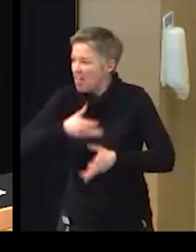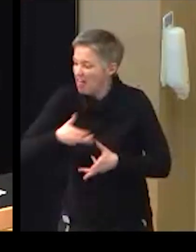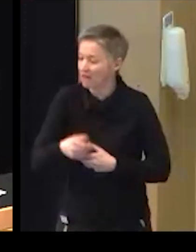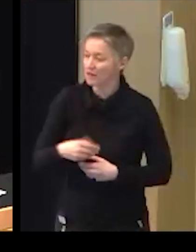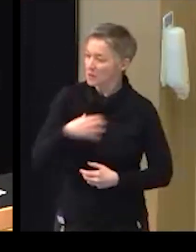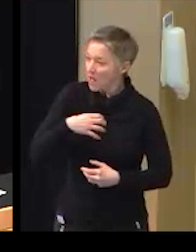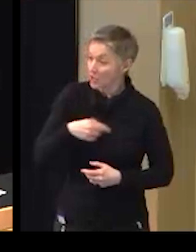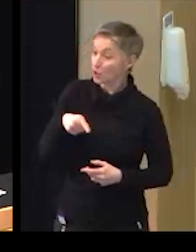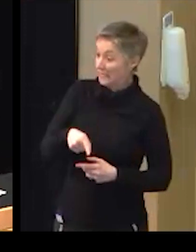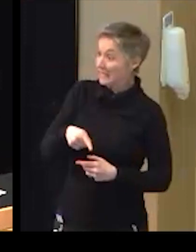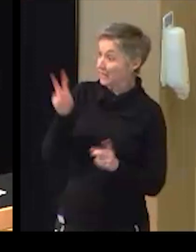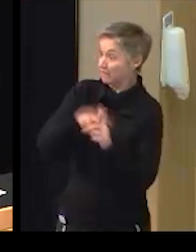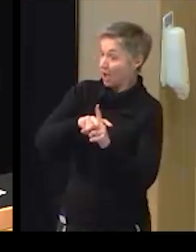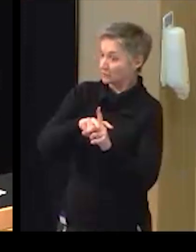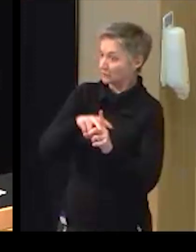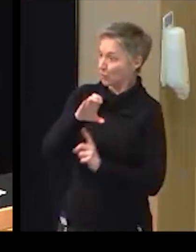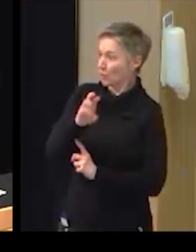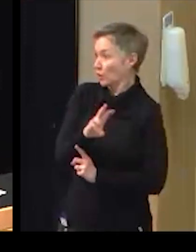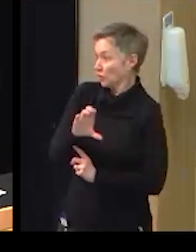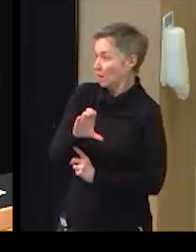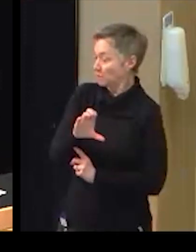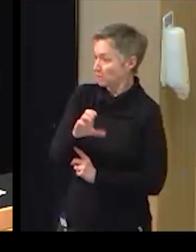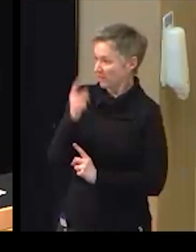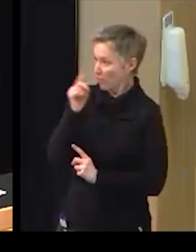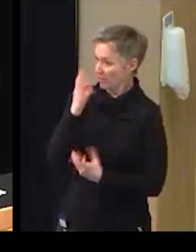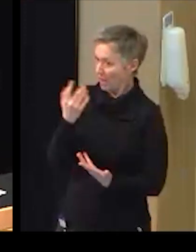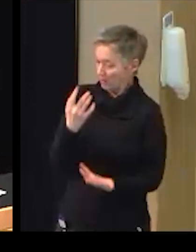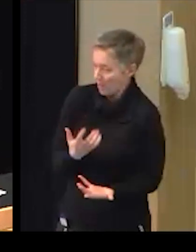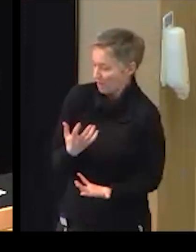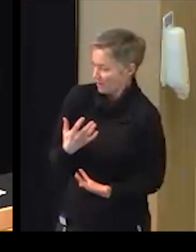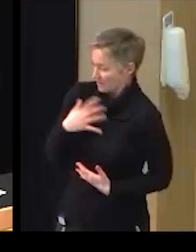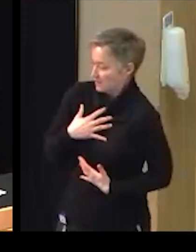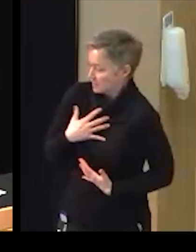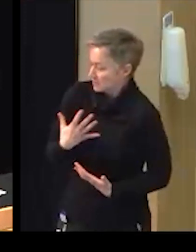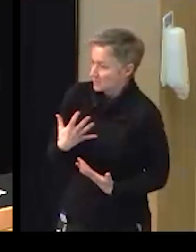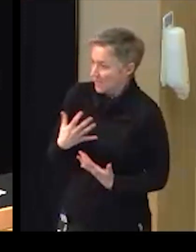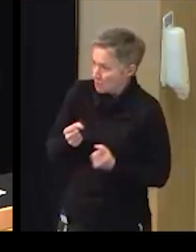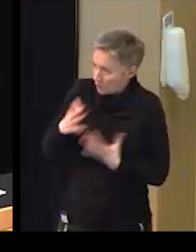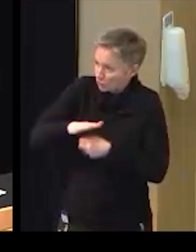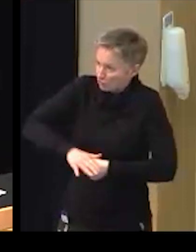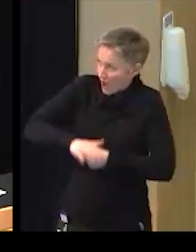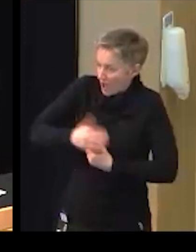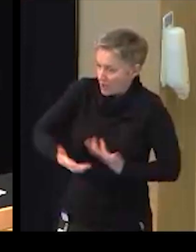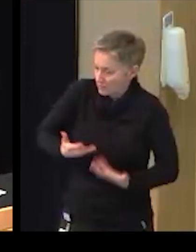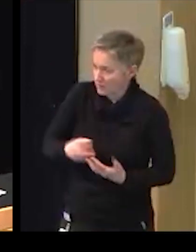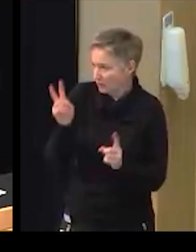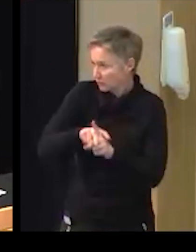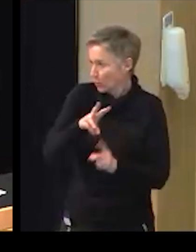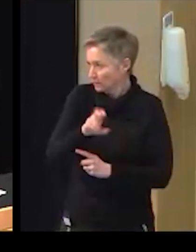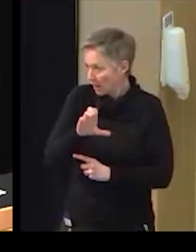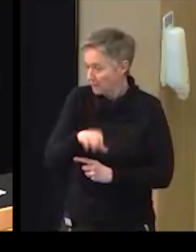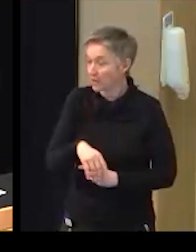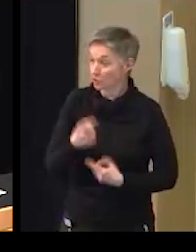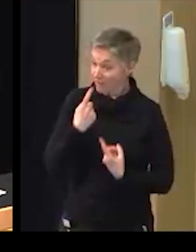filed a workers' compensation claim for what had happened as a result of multiple stressors. And that was